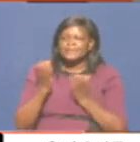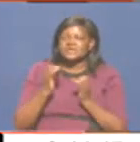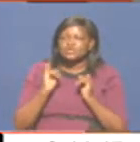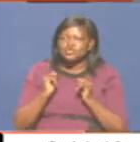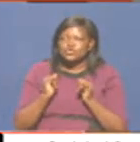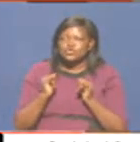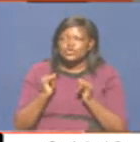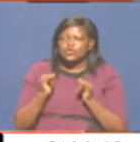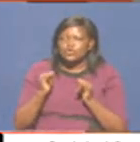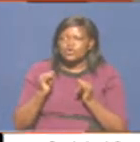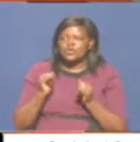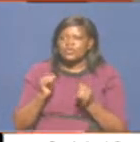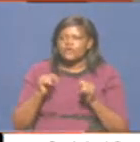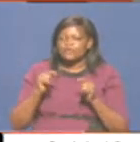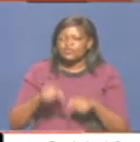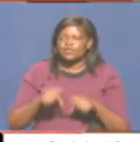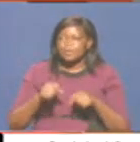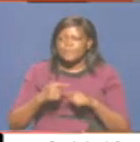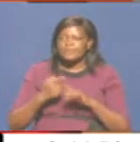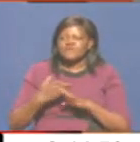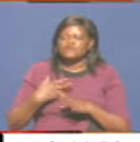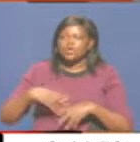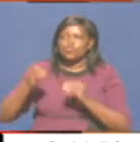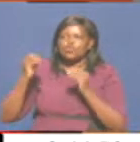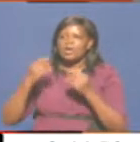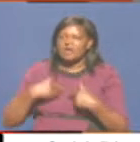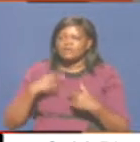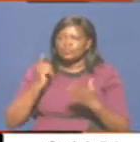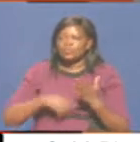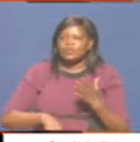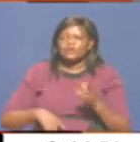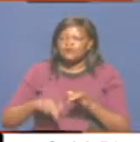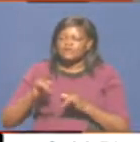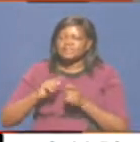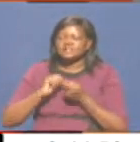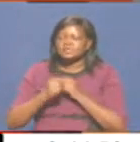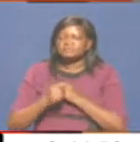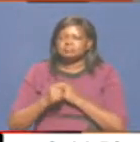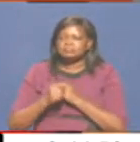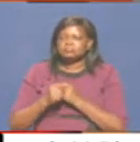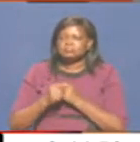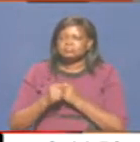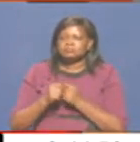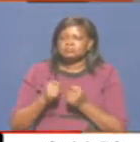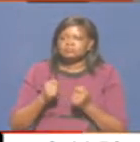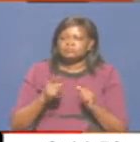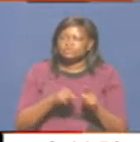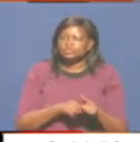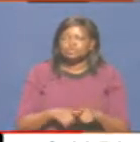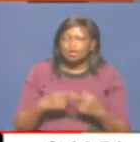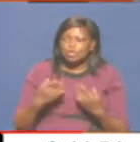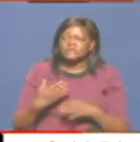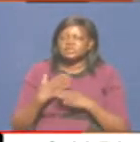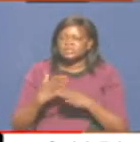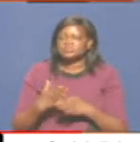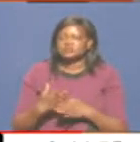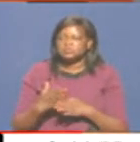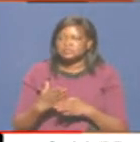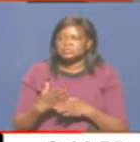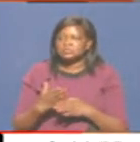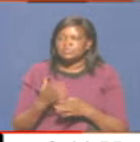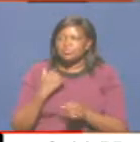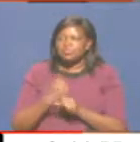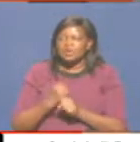for tonight. But before I go, here is the foreign exchange rate and also how the shares have been trading at the